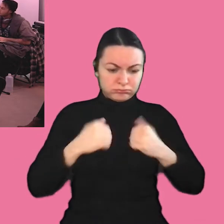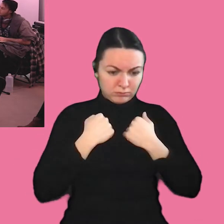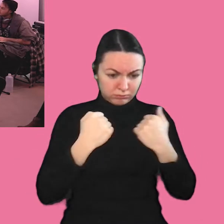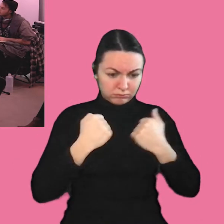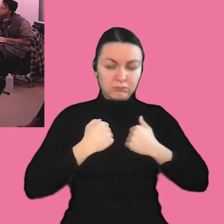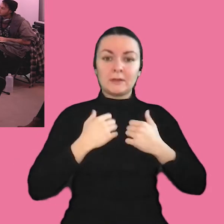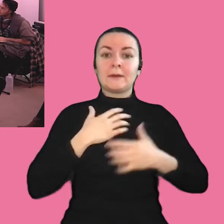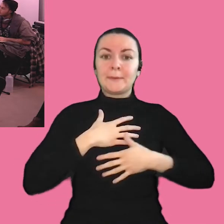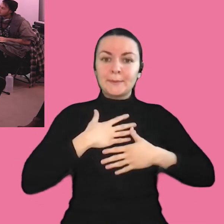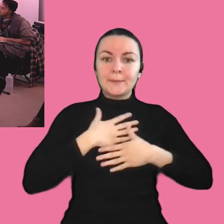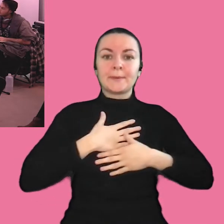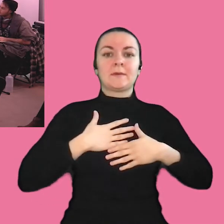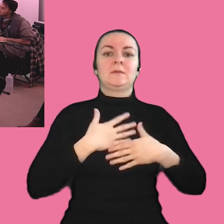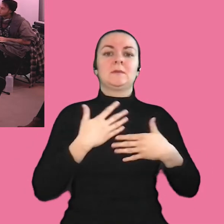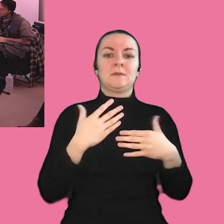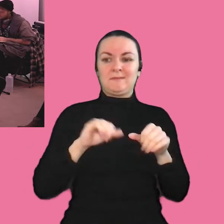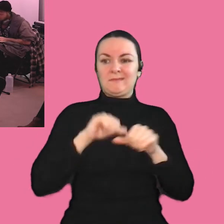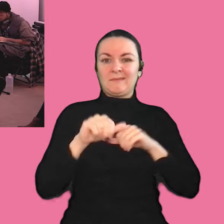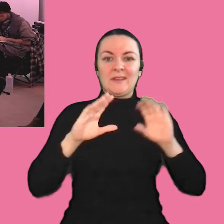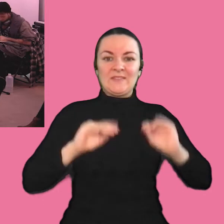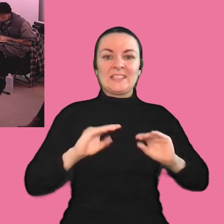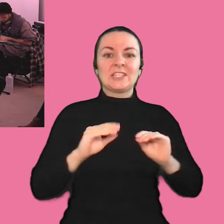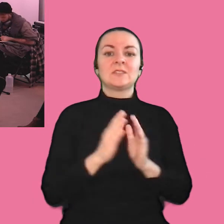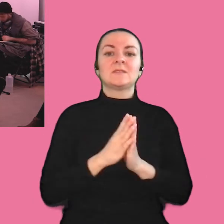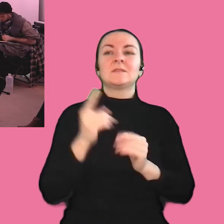ago now. 5 years ago I was coming to the end of it.